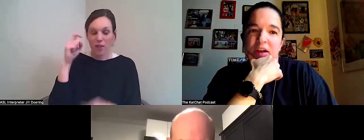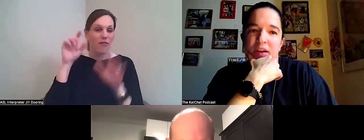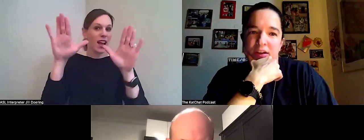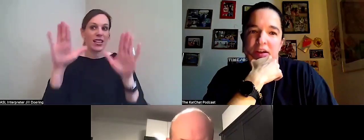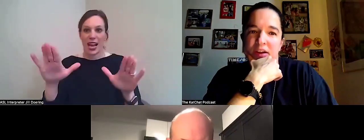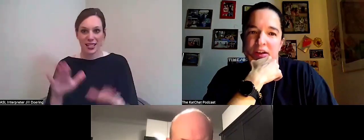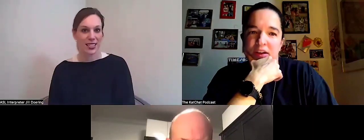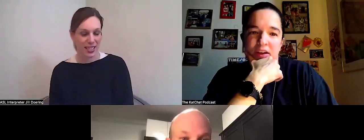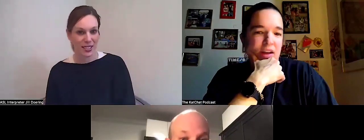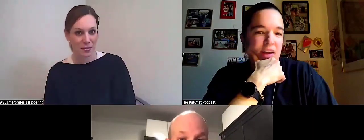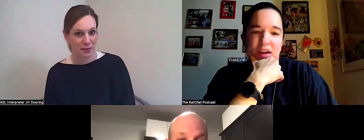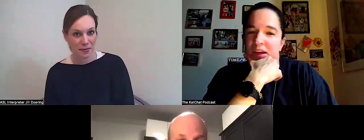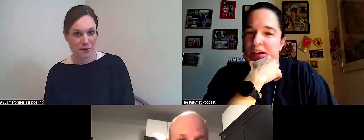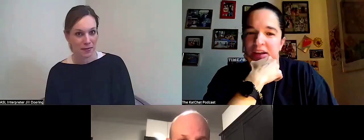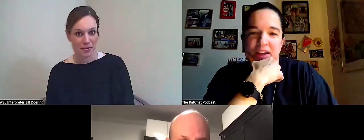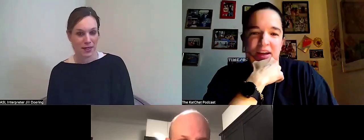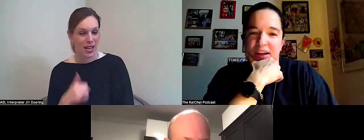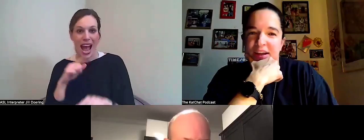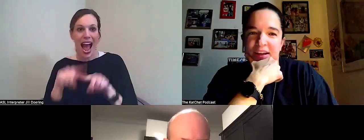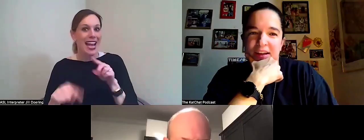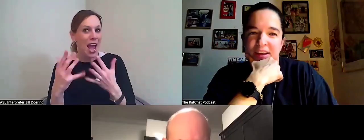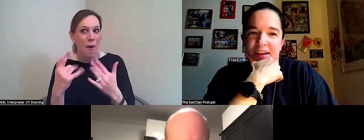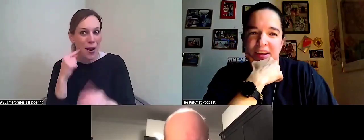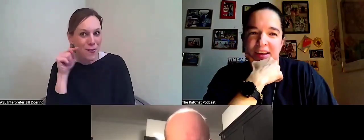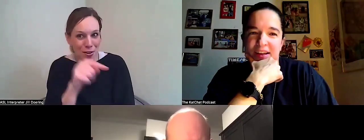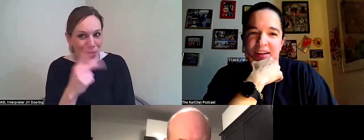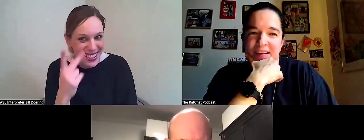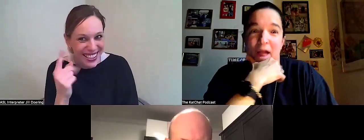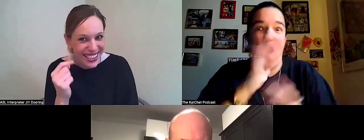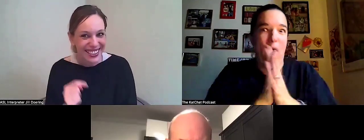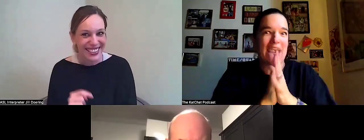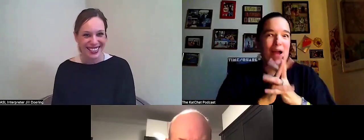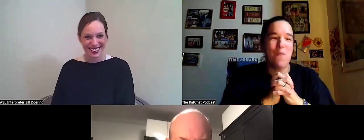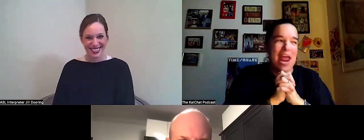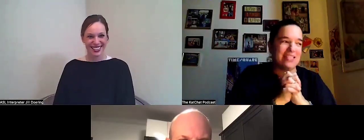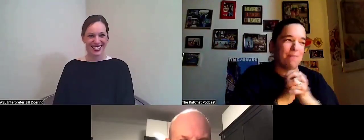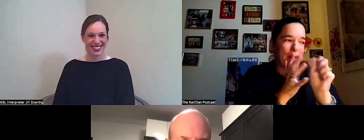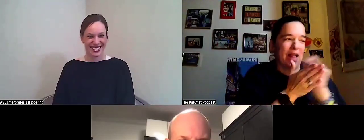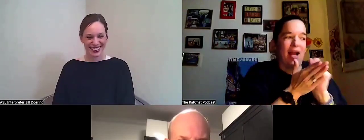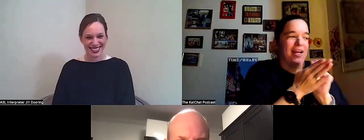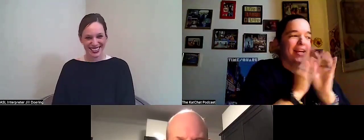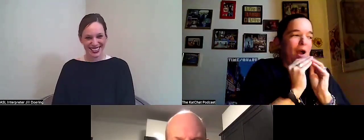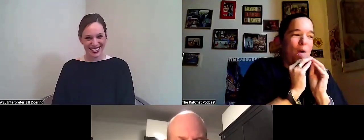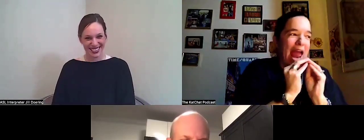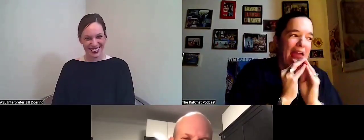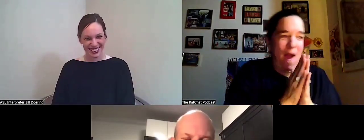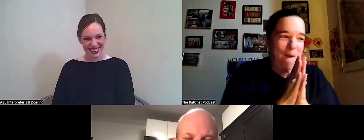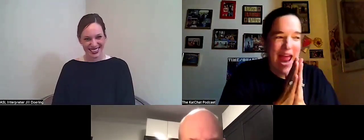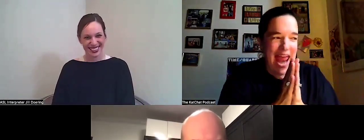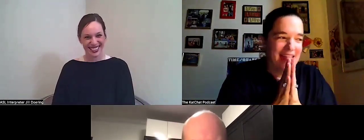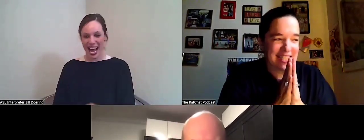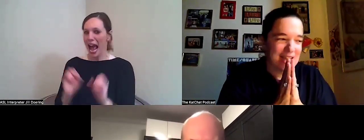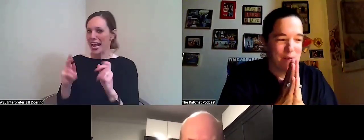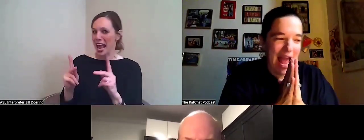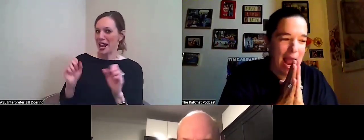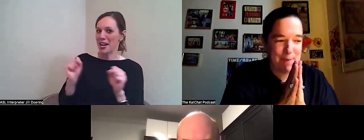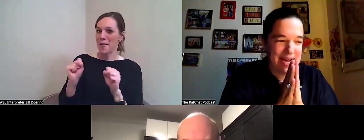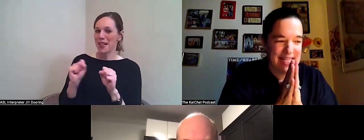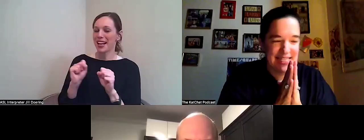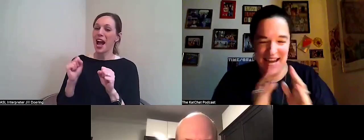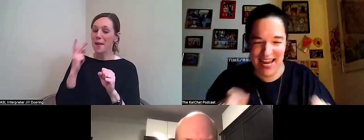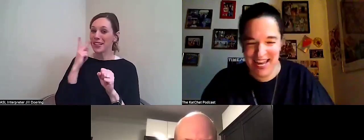fantastic. I can't wait for you to see it. I can't wait. I'm gonna be like, okay, let's see